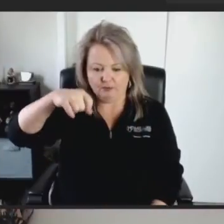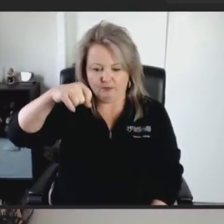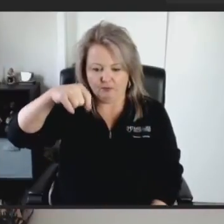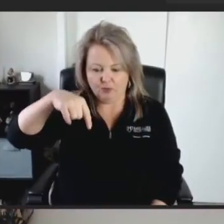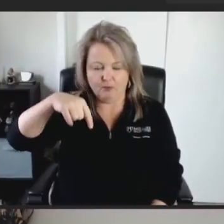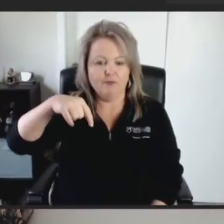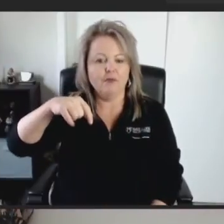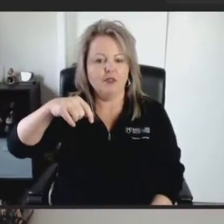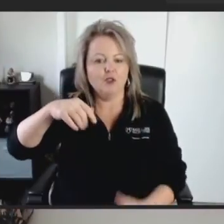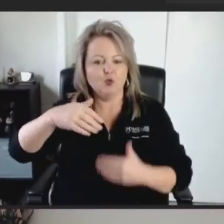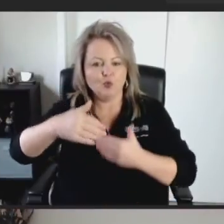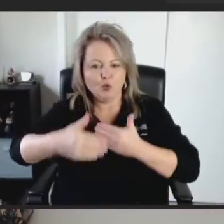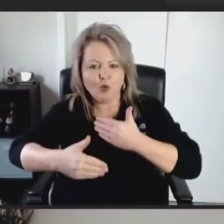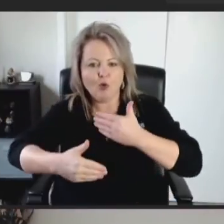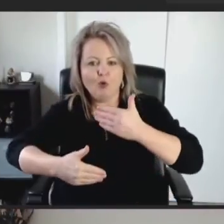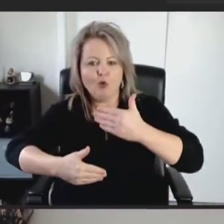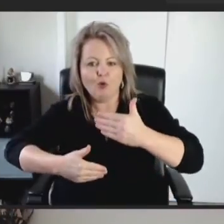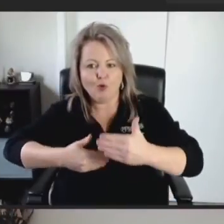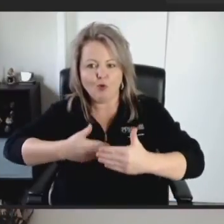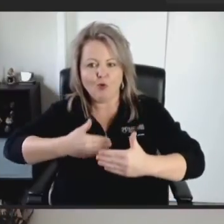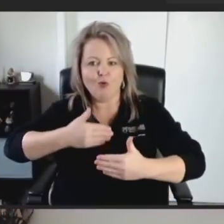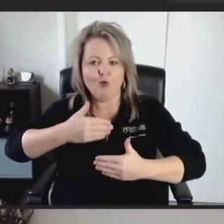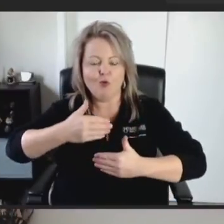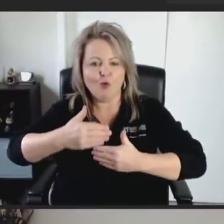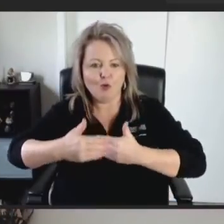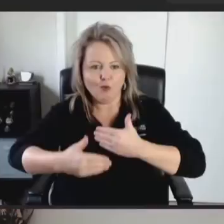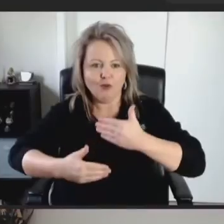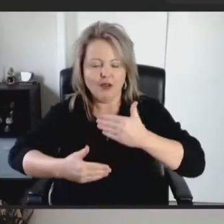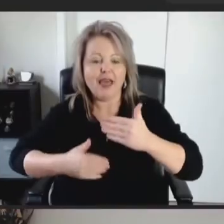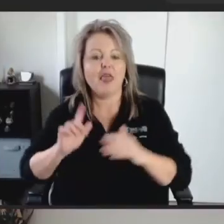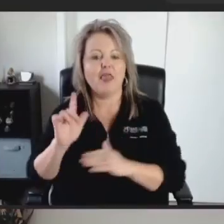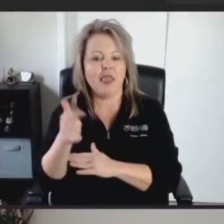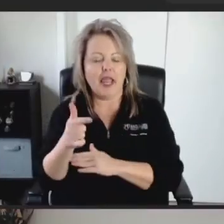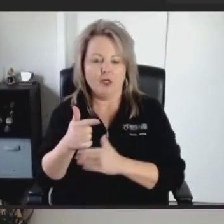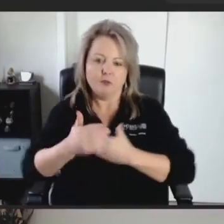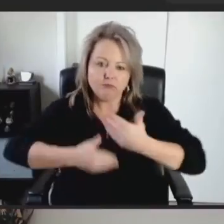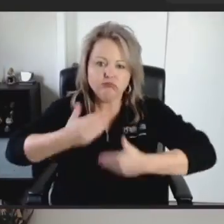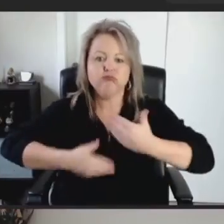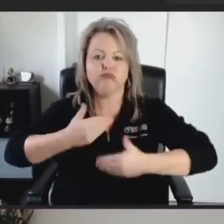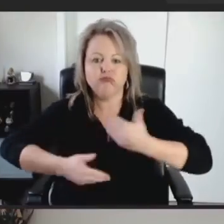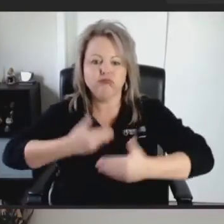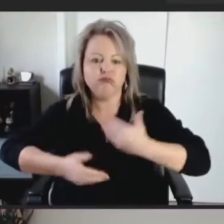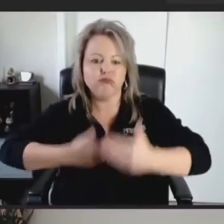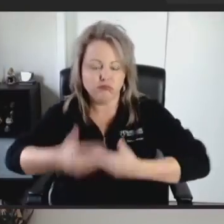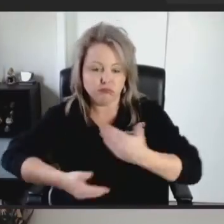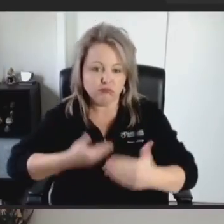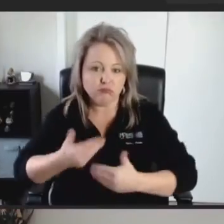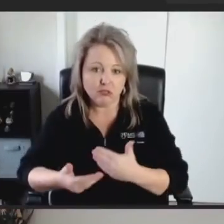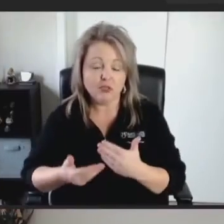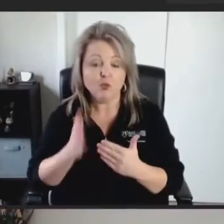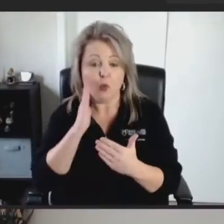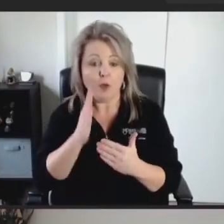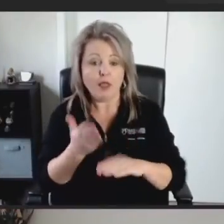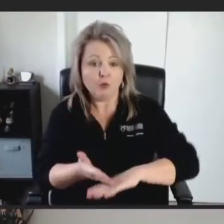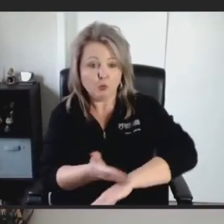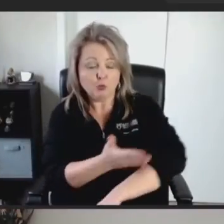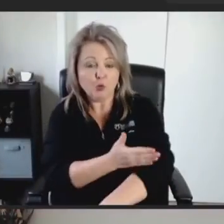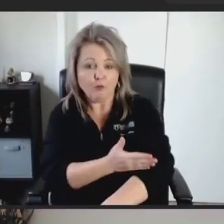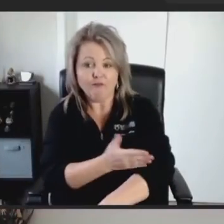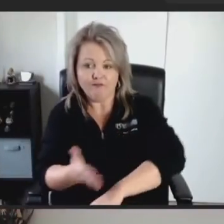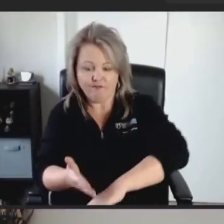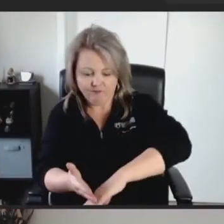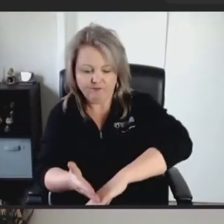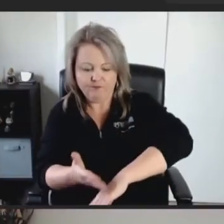expect that to increase to a steady stream over the next several weeks to months. So it will get much better over